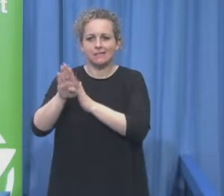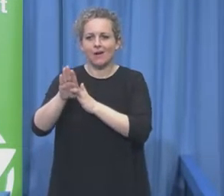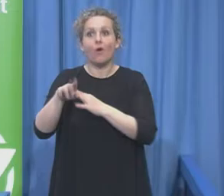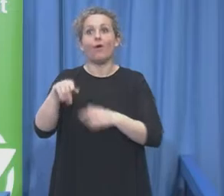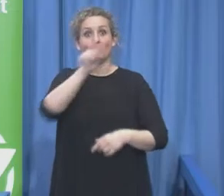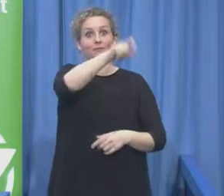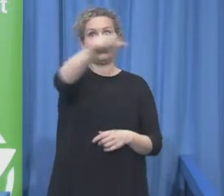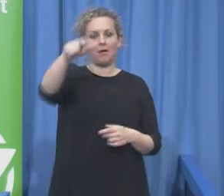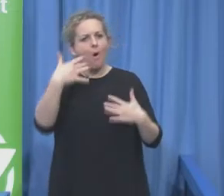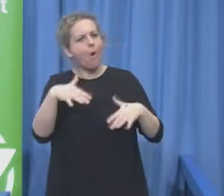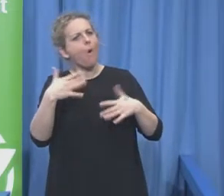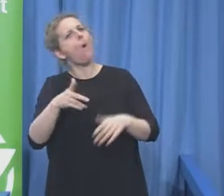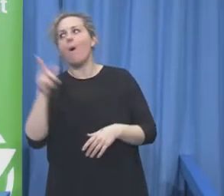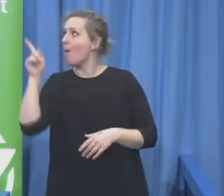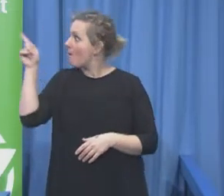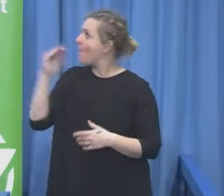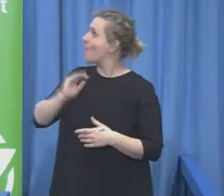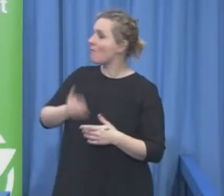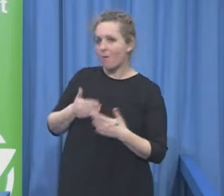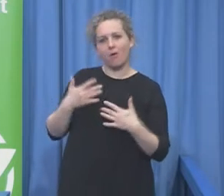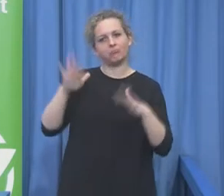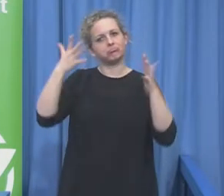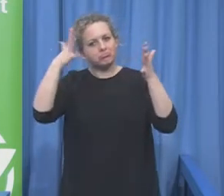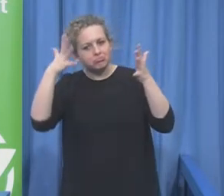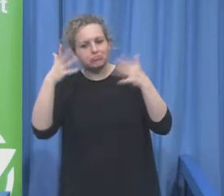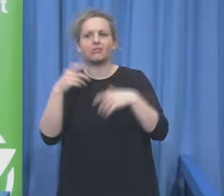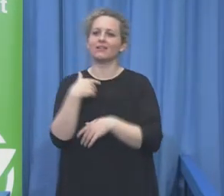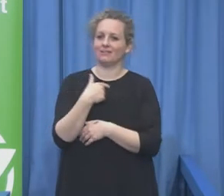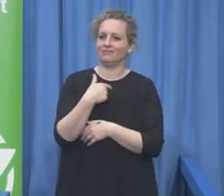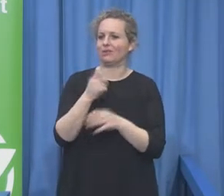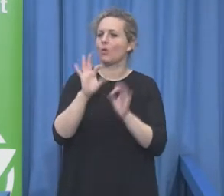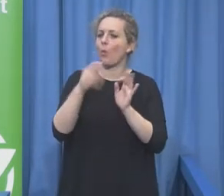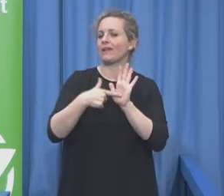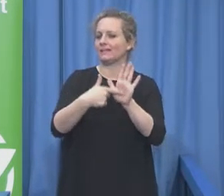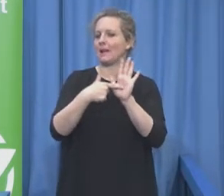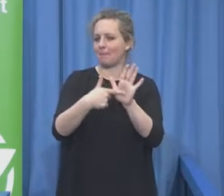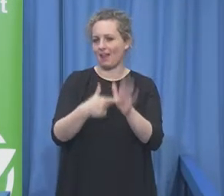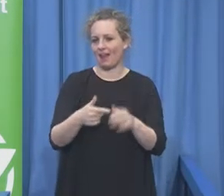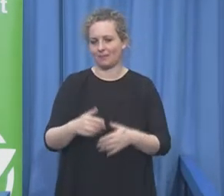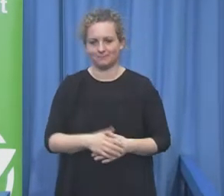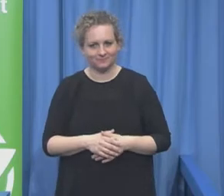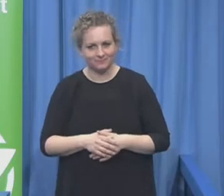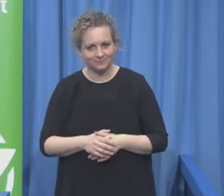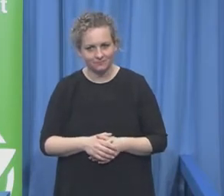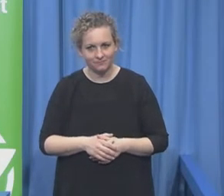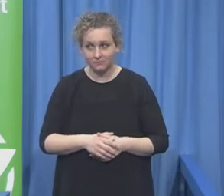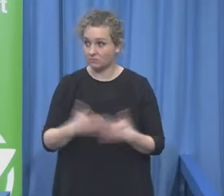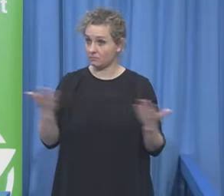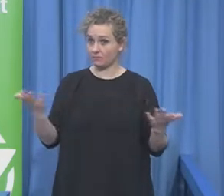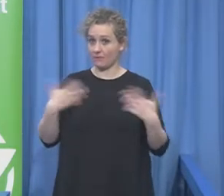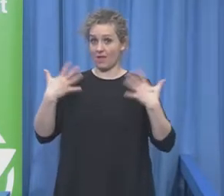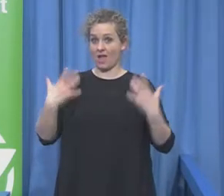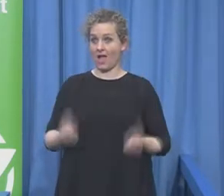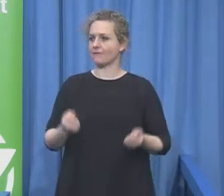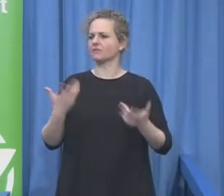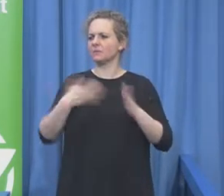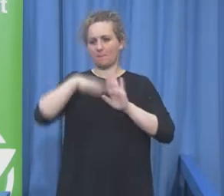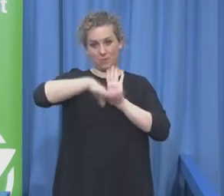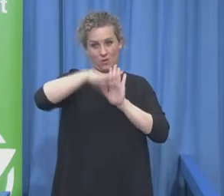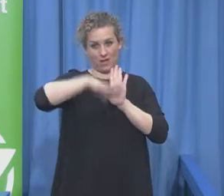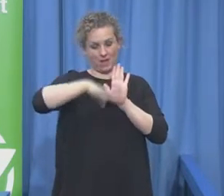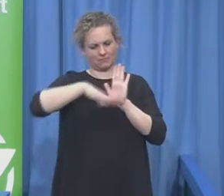Consulting Group, which shows how people with disabilities make business sense for companies. It's available on our website, so in fact, all the reports, if